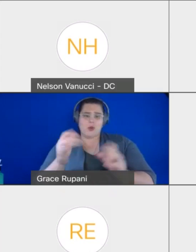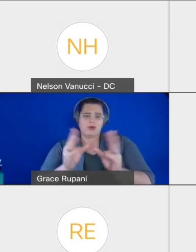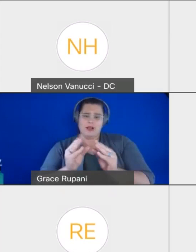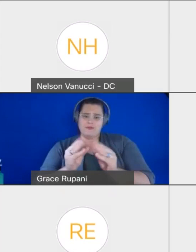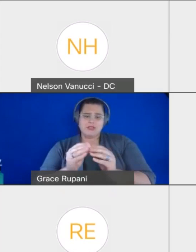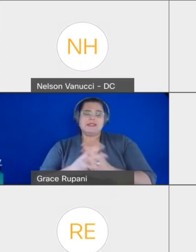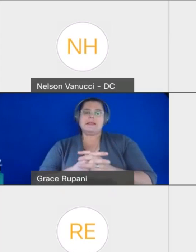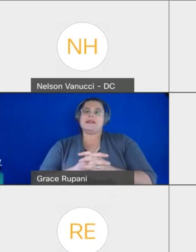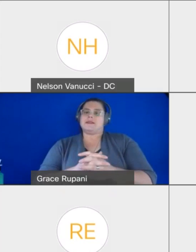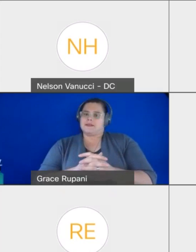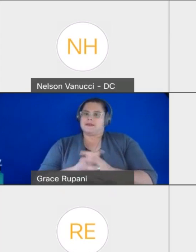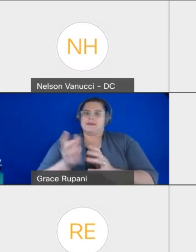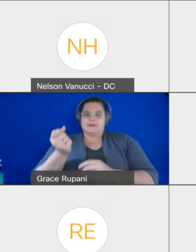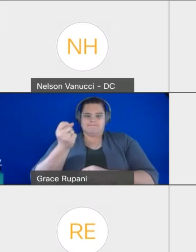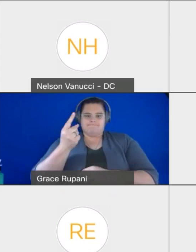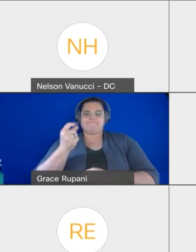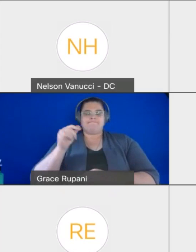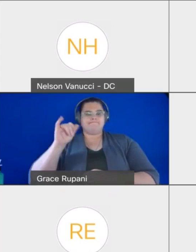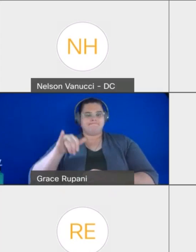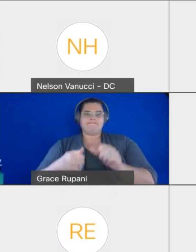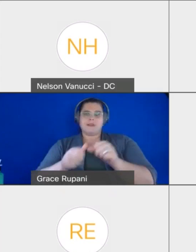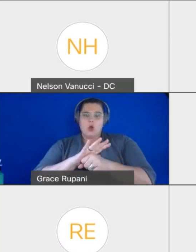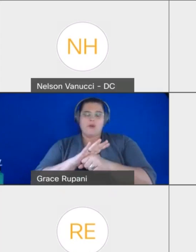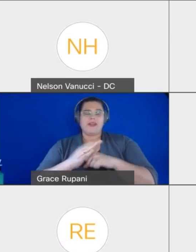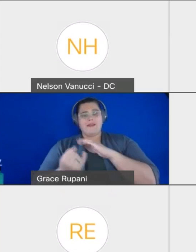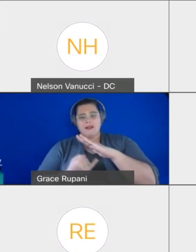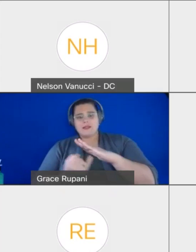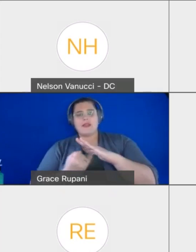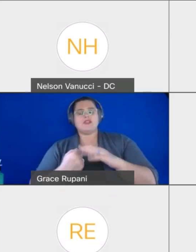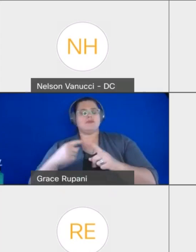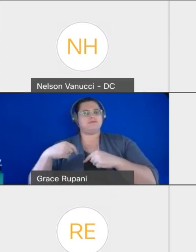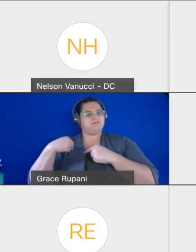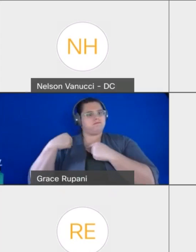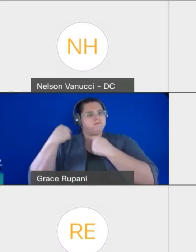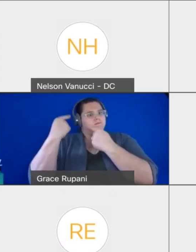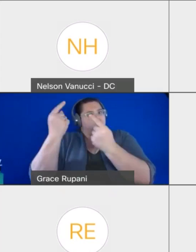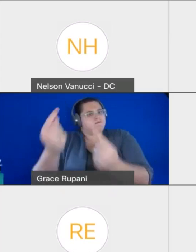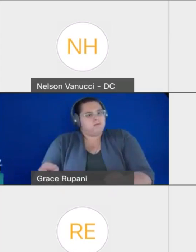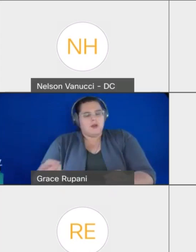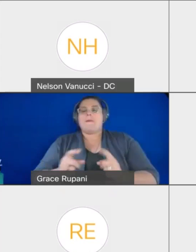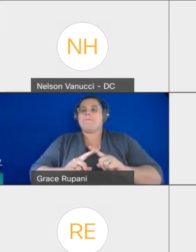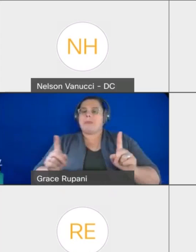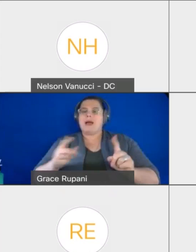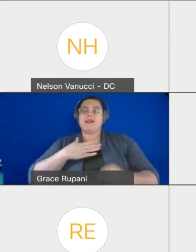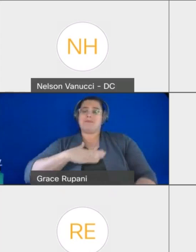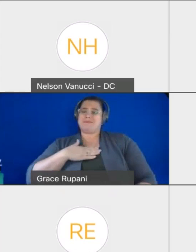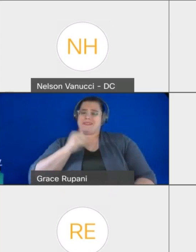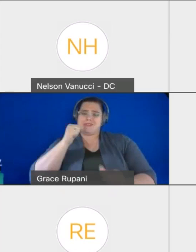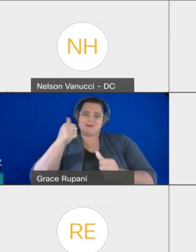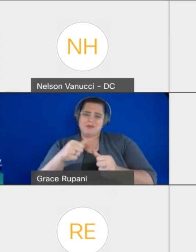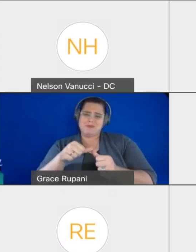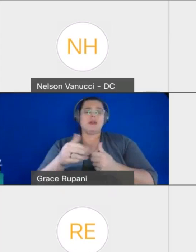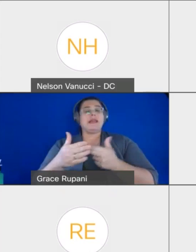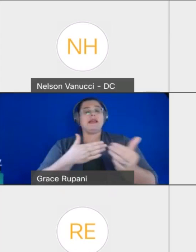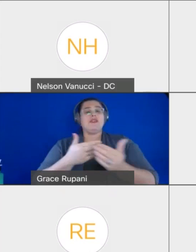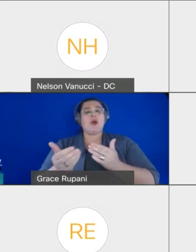you know, how long this has gone on. Please remember, even though we have on the